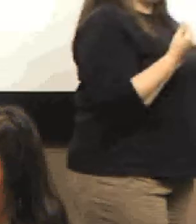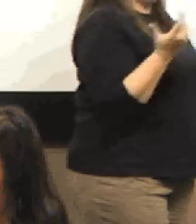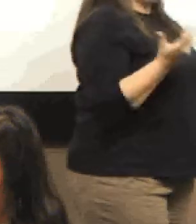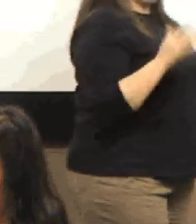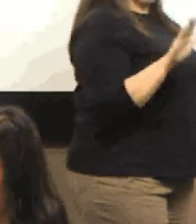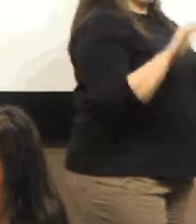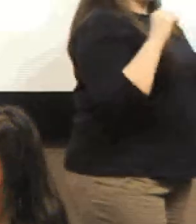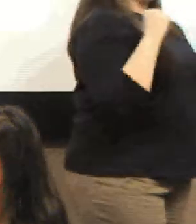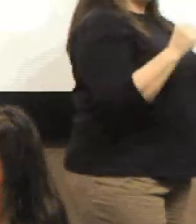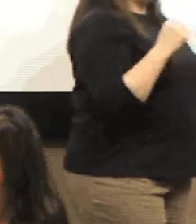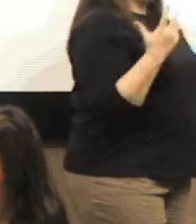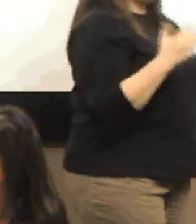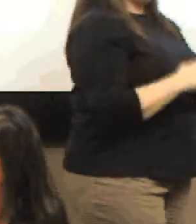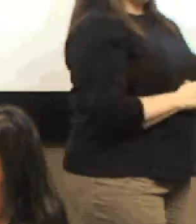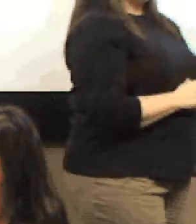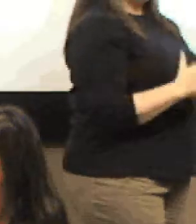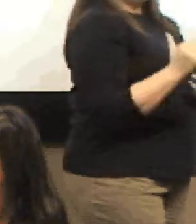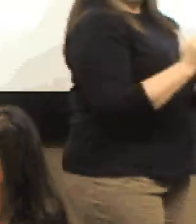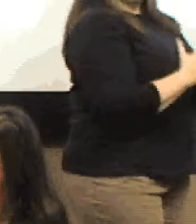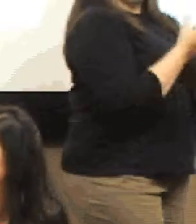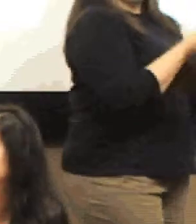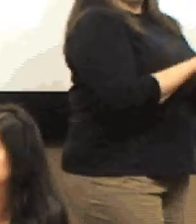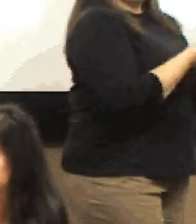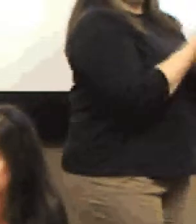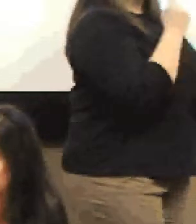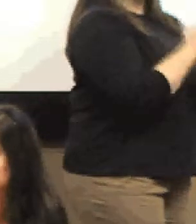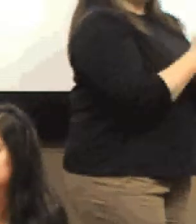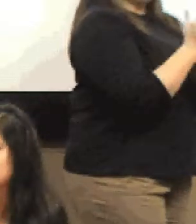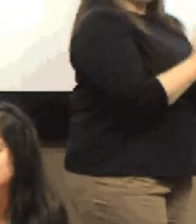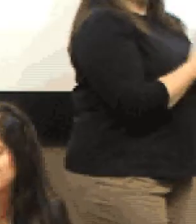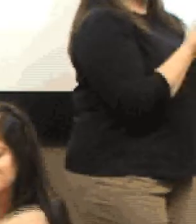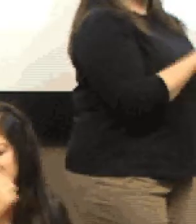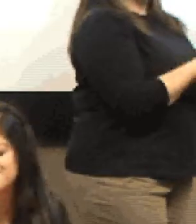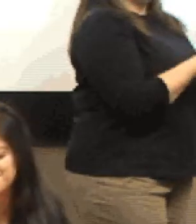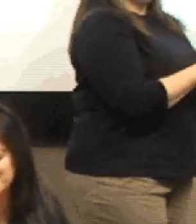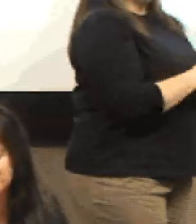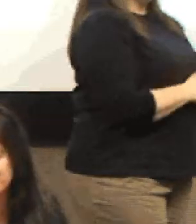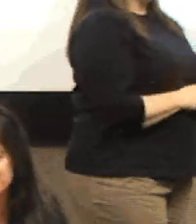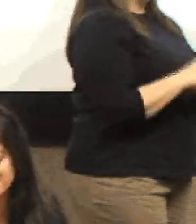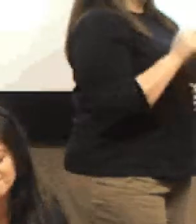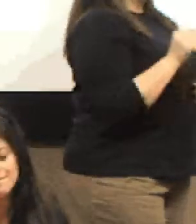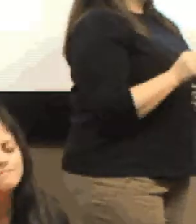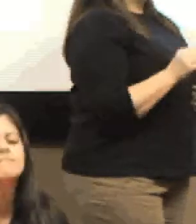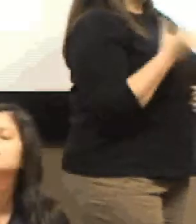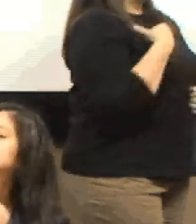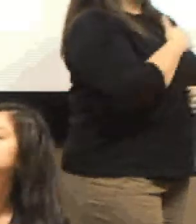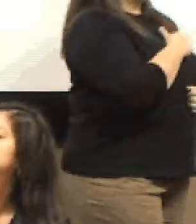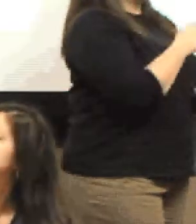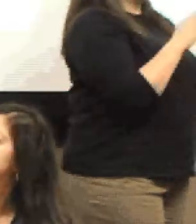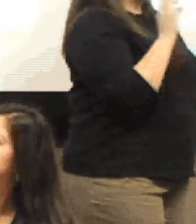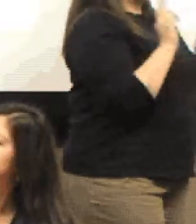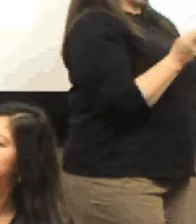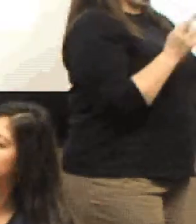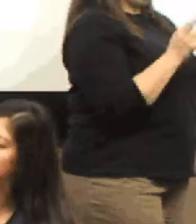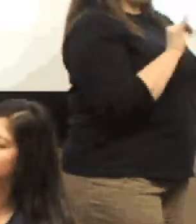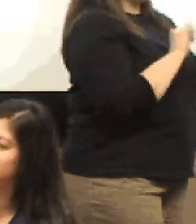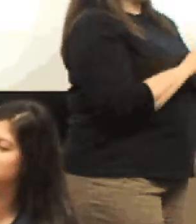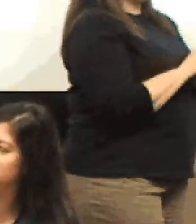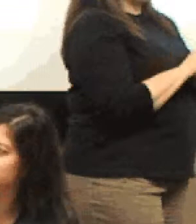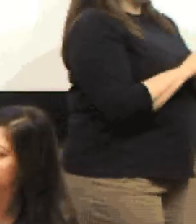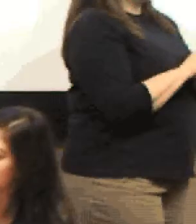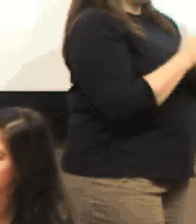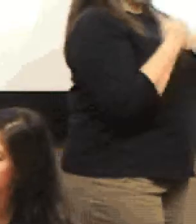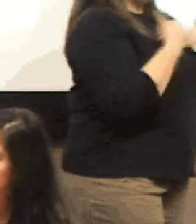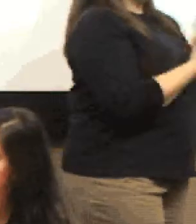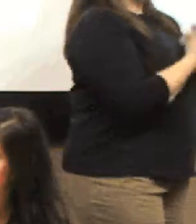been their strength? Money, making money. All right? So we hope that there